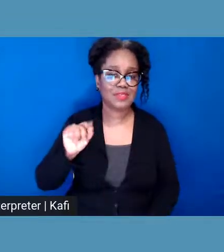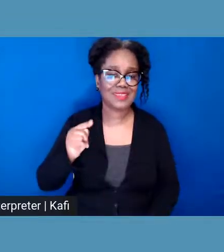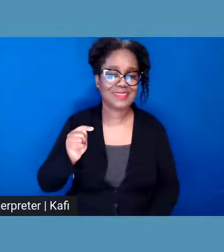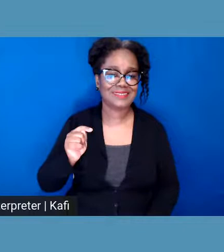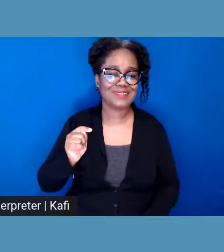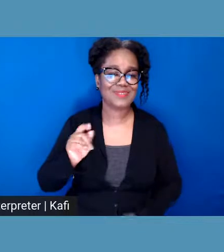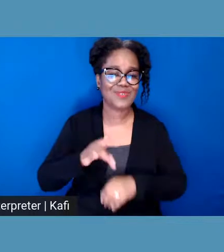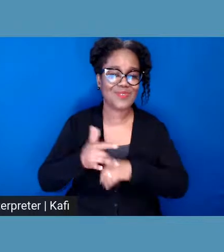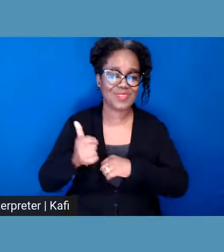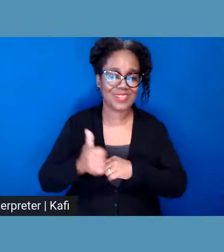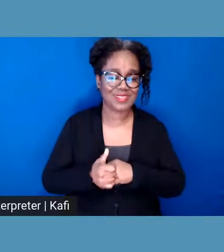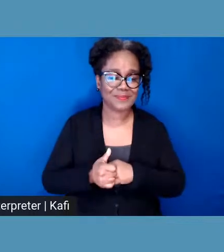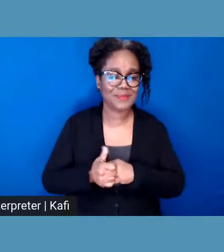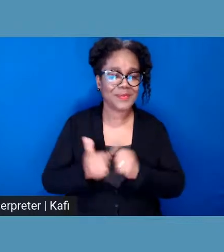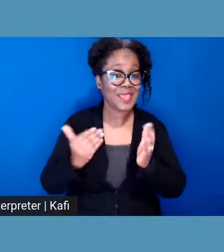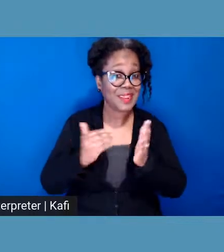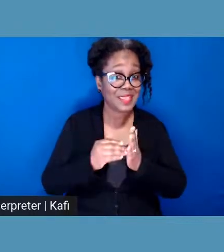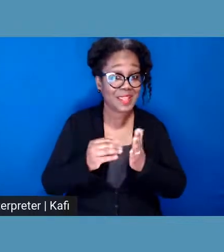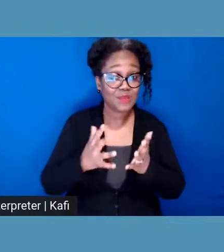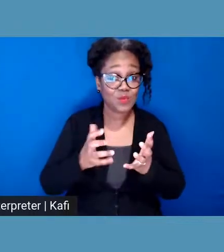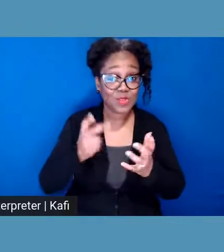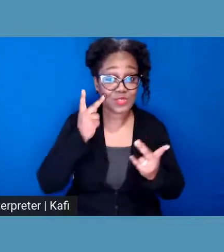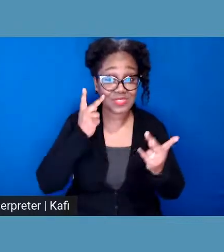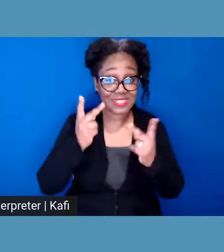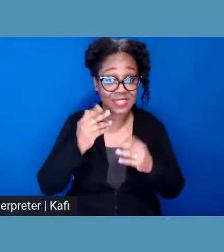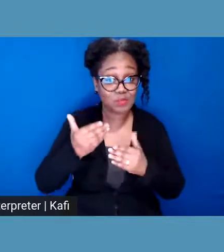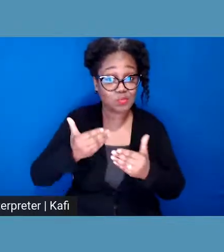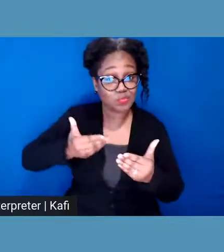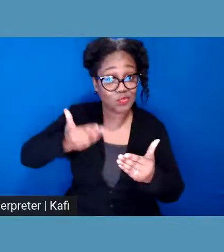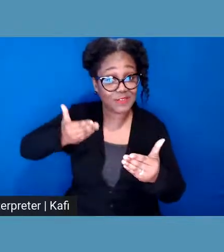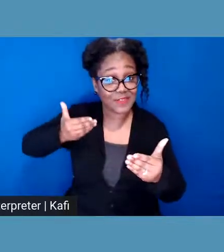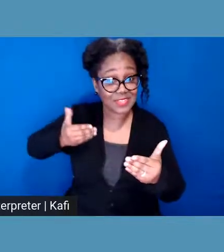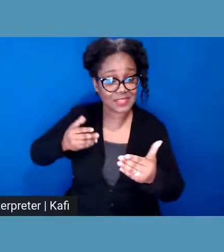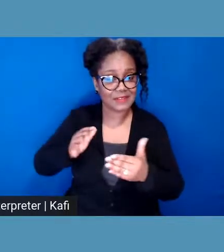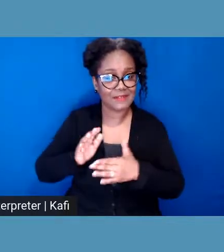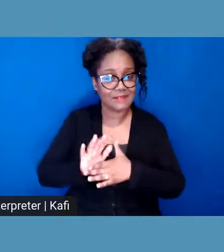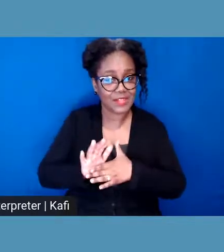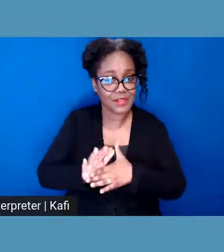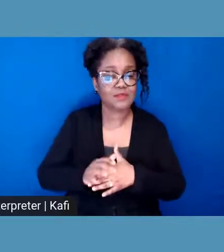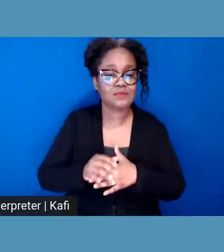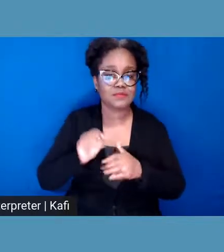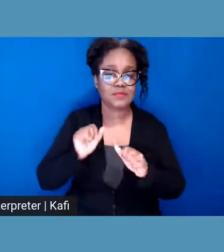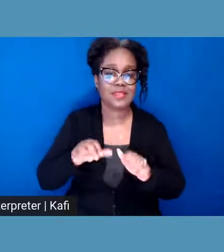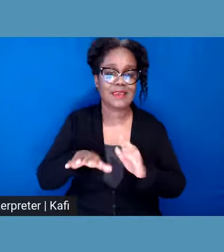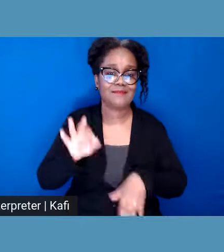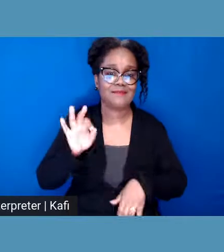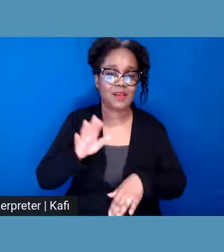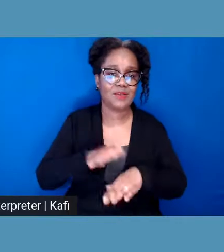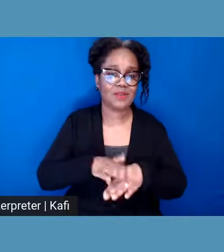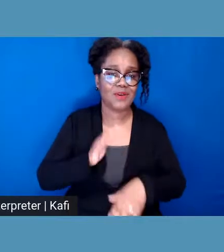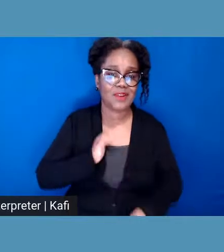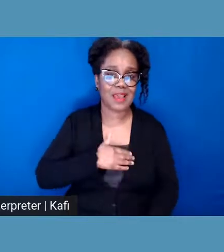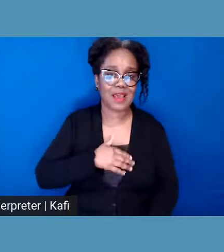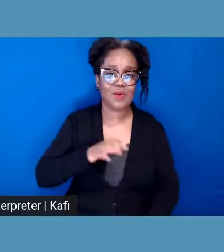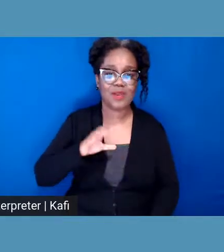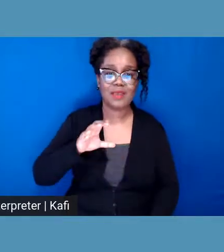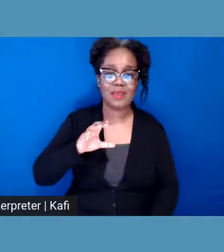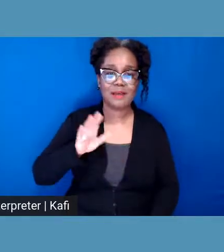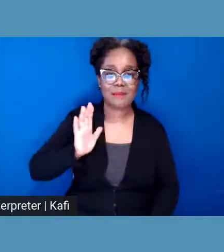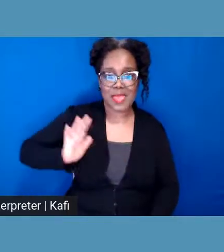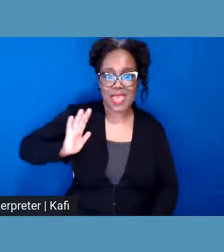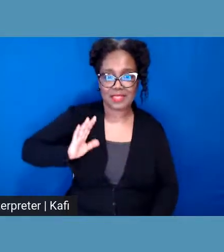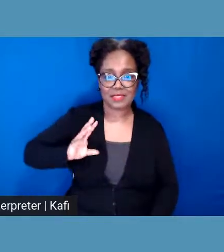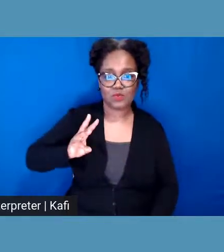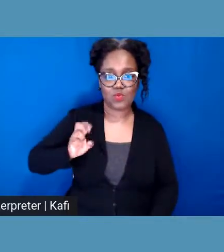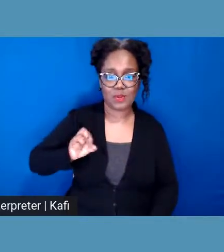need to watch any of our previous videos, those can be found on our Watch Live, or on our past webinars page,